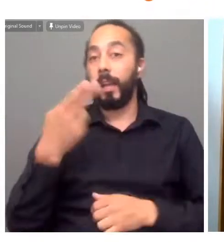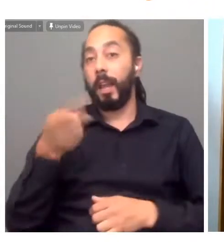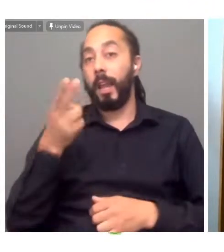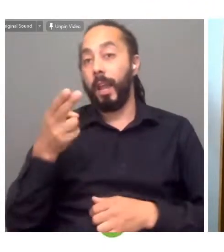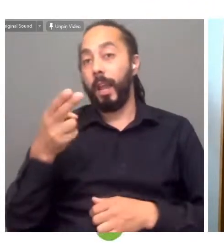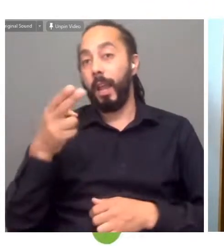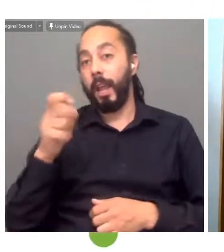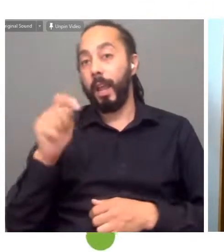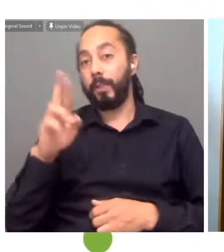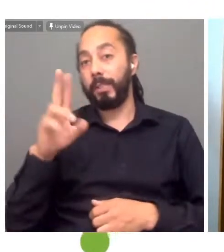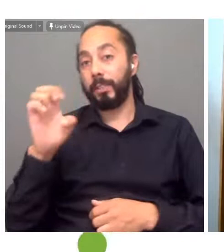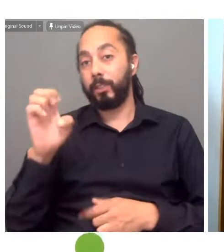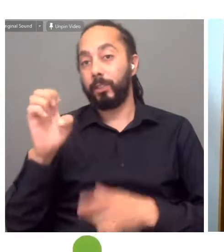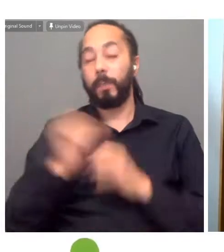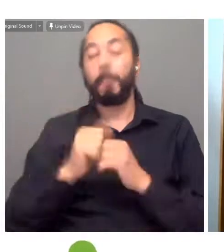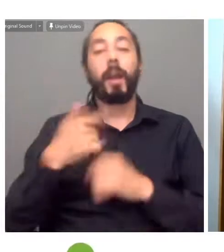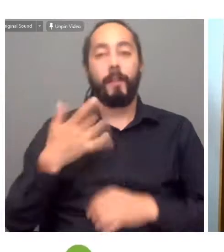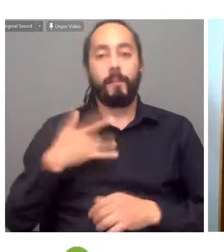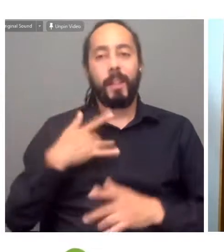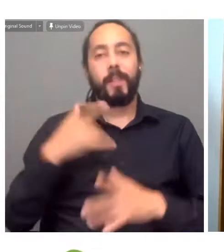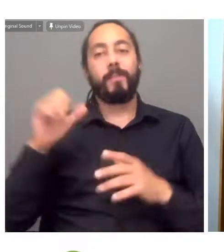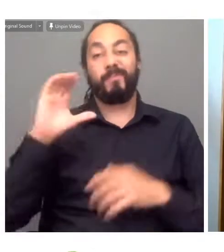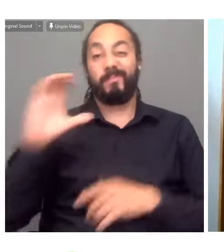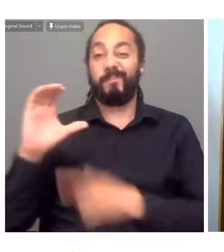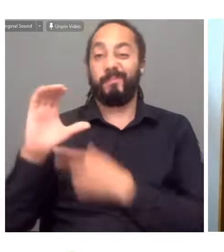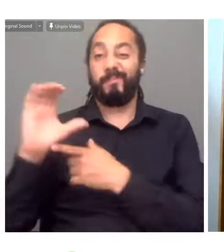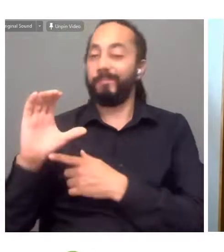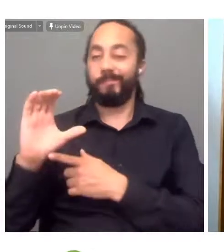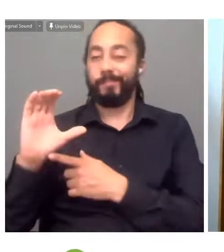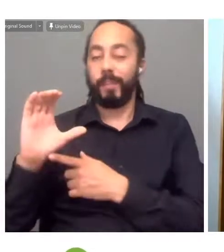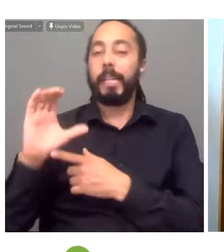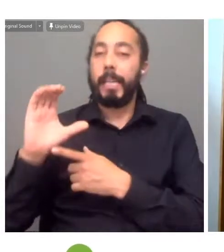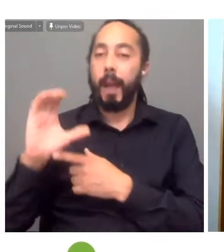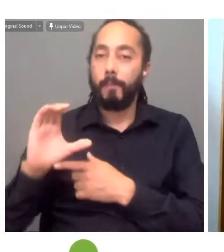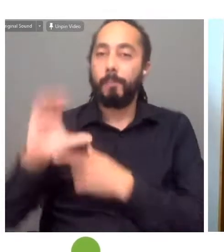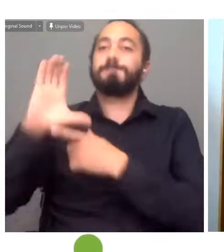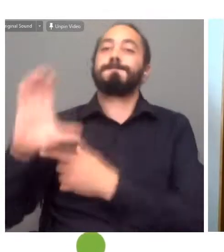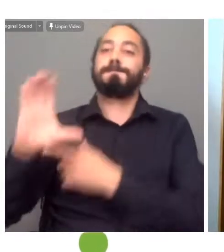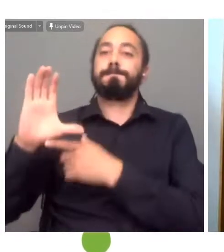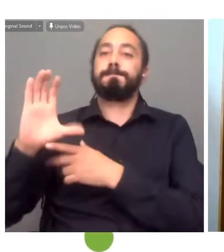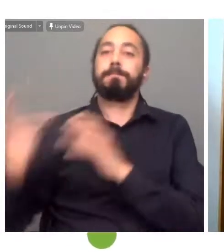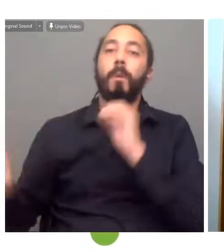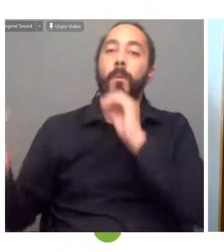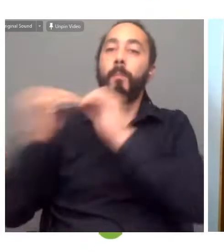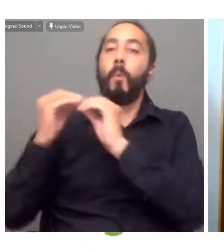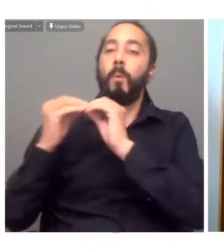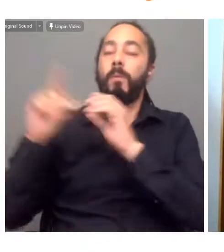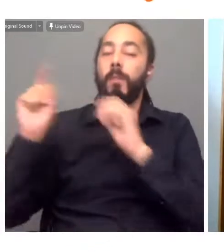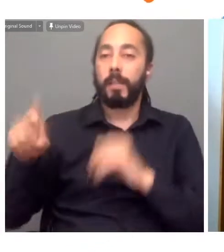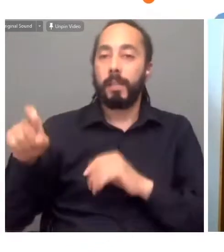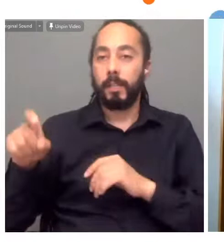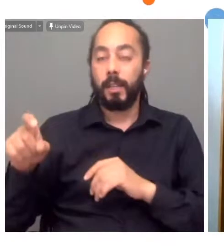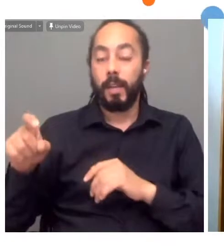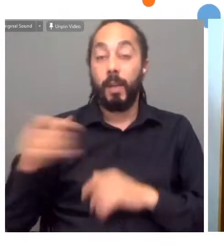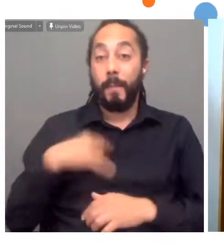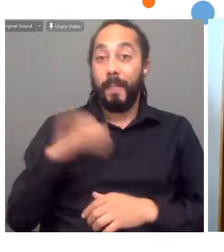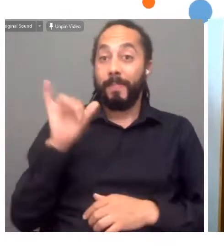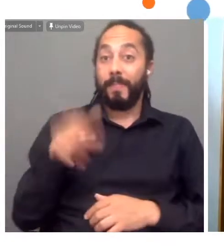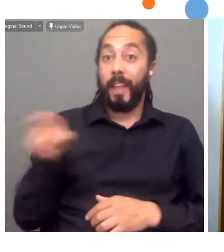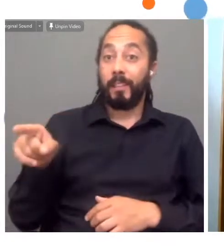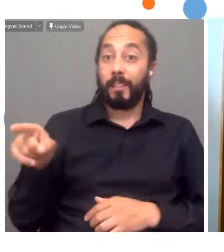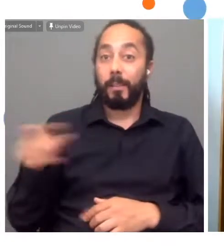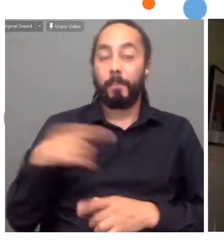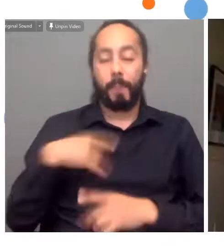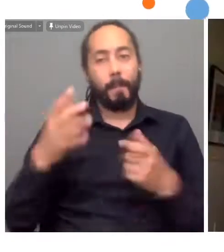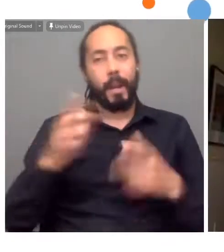be beefed up. Now, on that as well as on many other things, I have my work cut out.